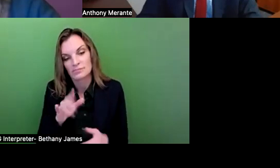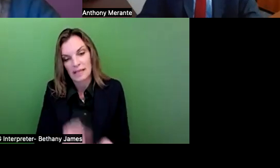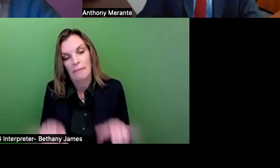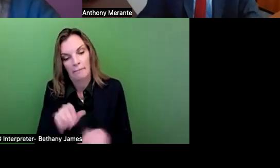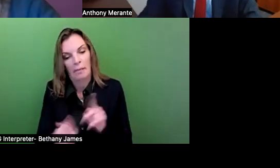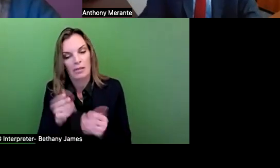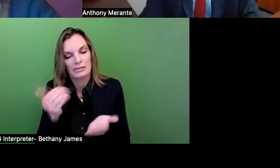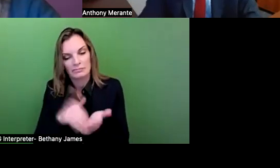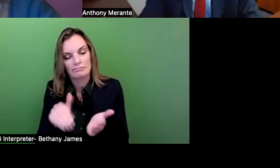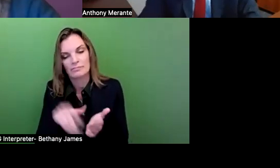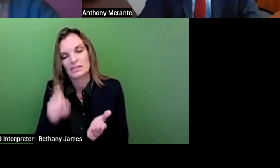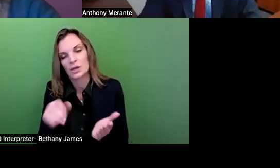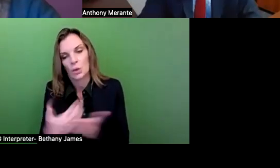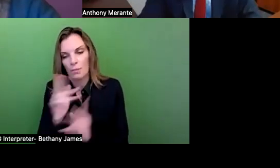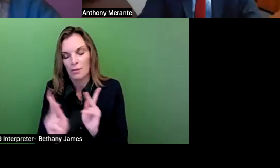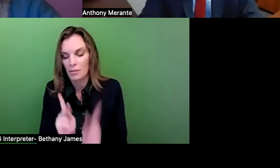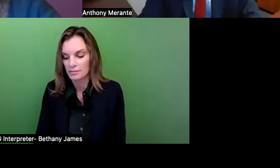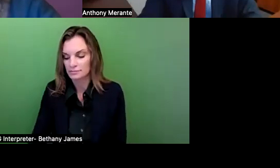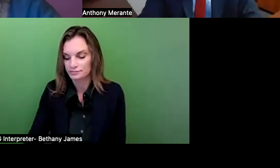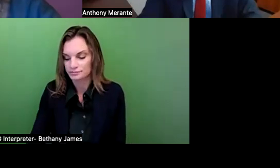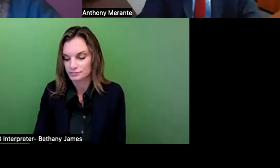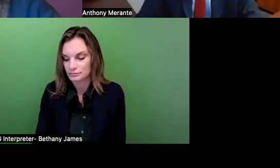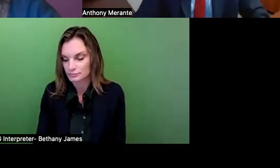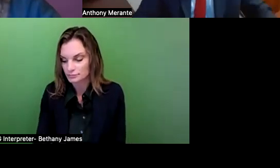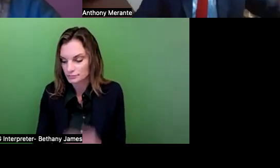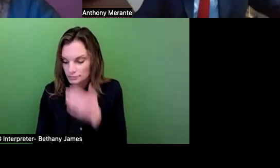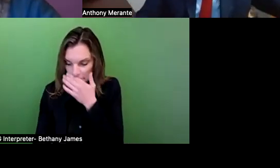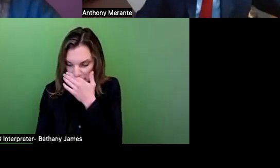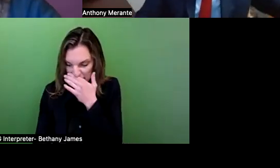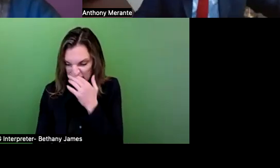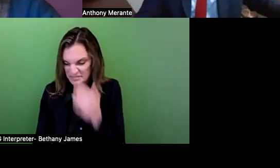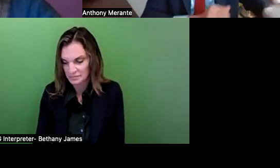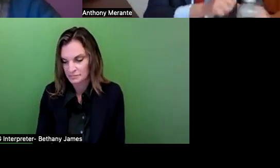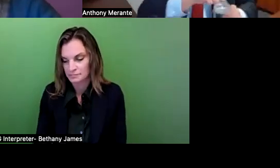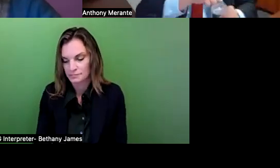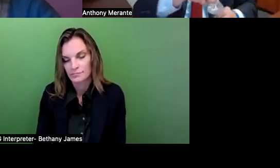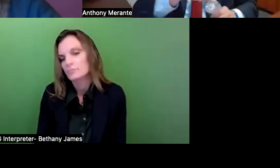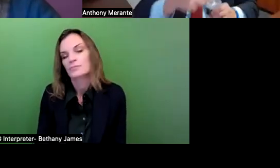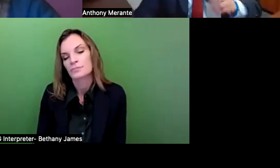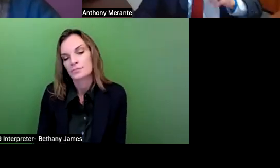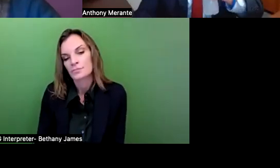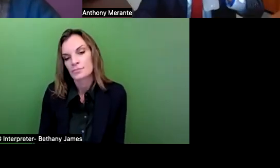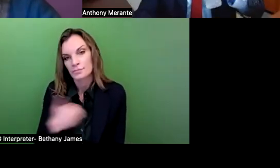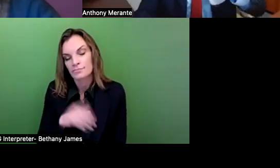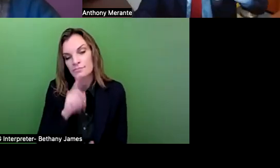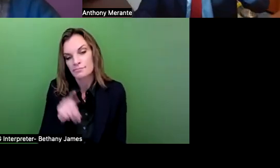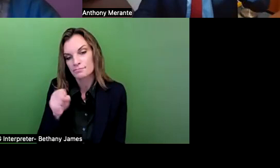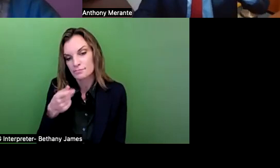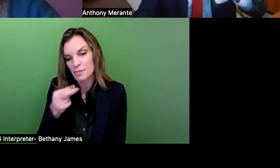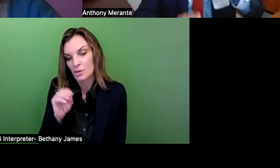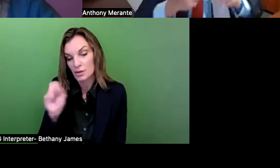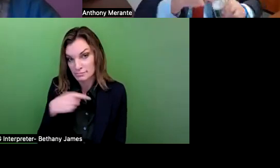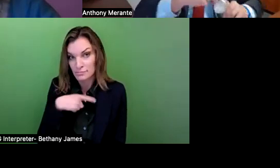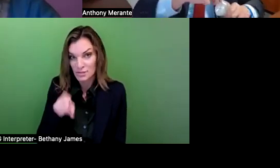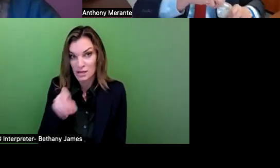again. Thank you. Mr. Spano. You know, we certainly could use extra help in the building department.